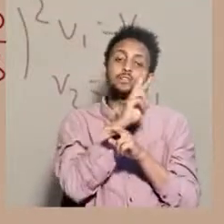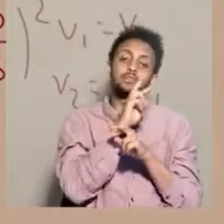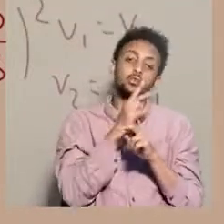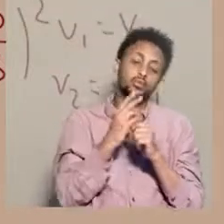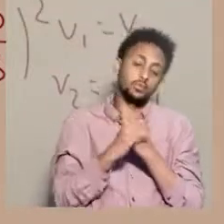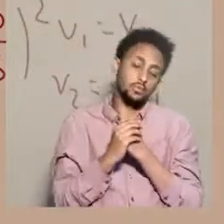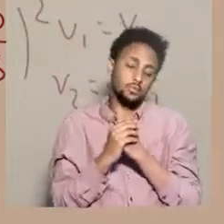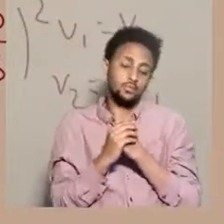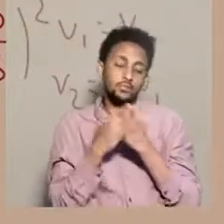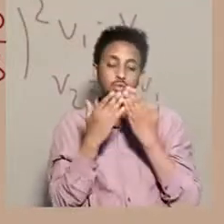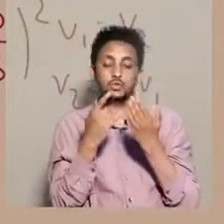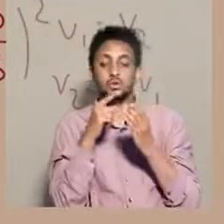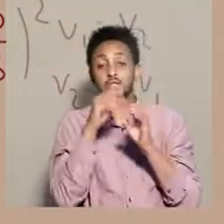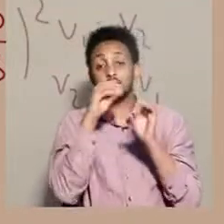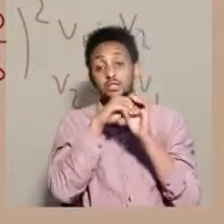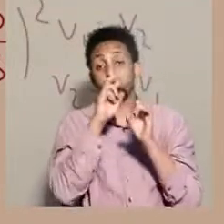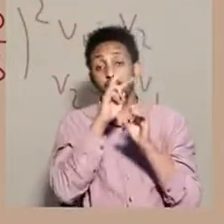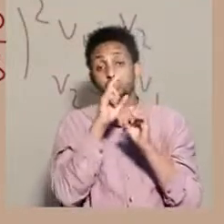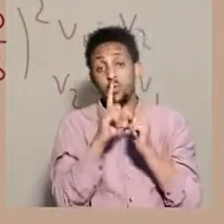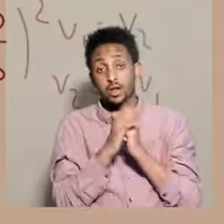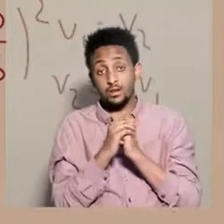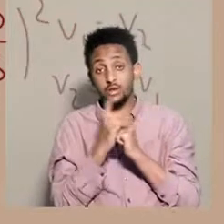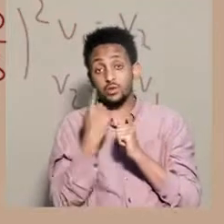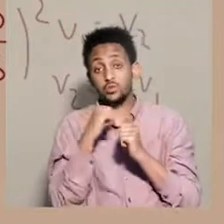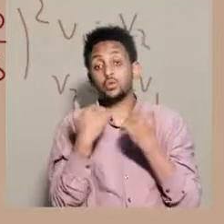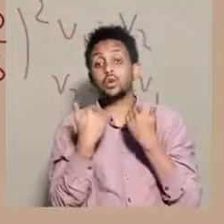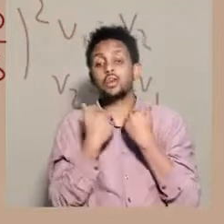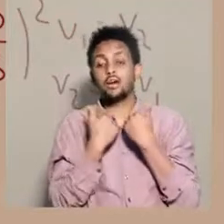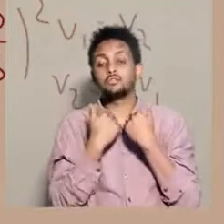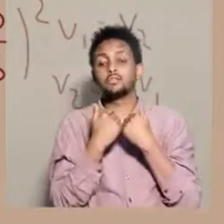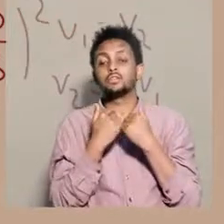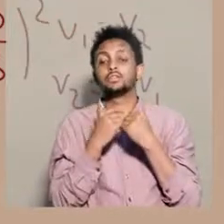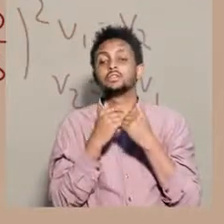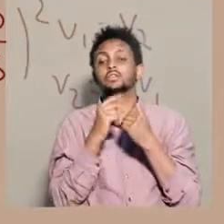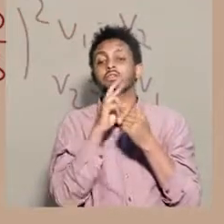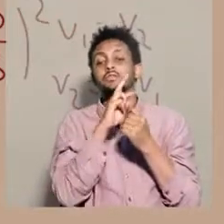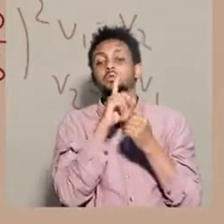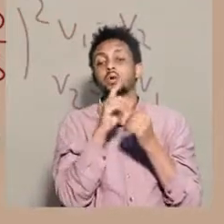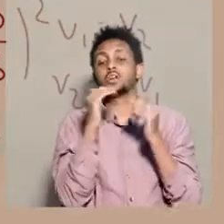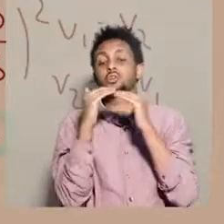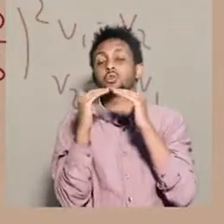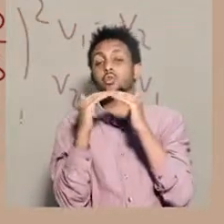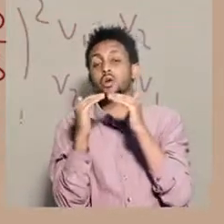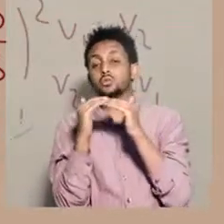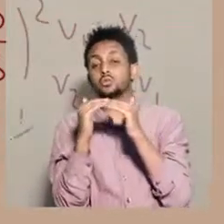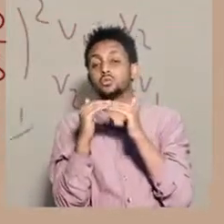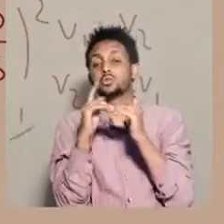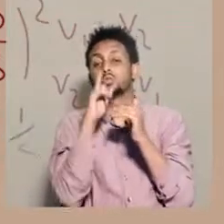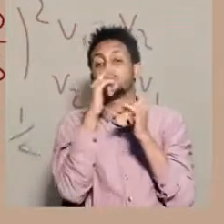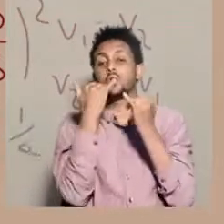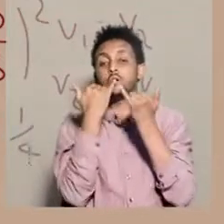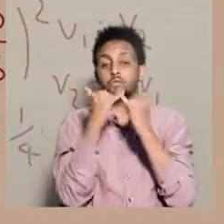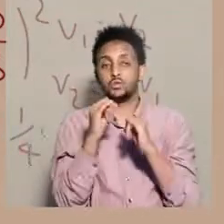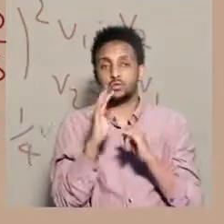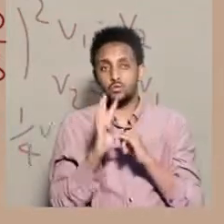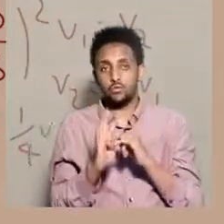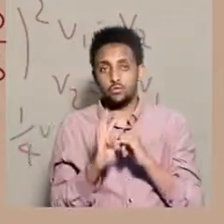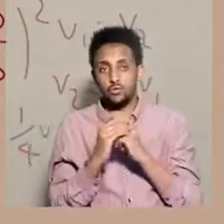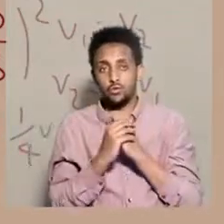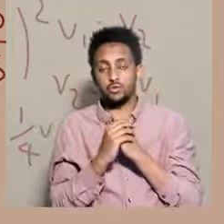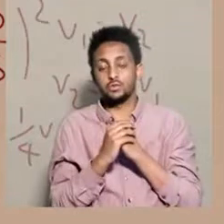V2. So instead of V1, you can have it to be V1 is equals to 1/4 of